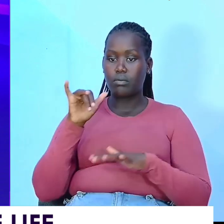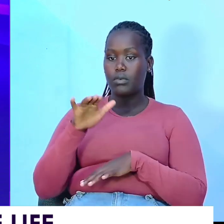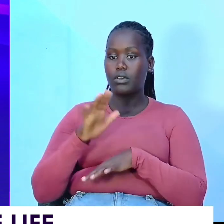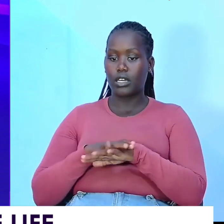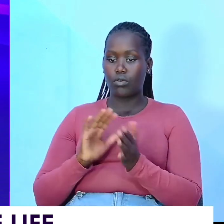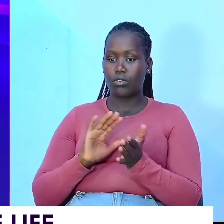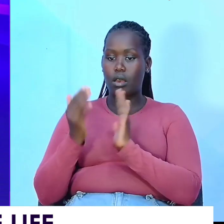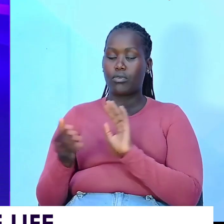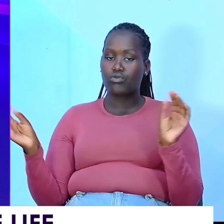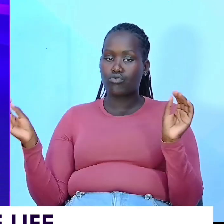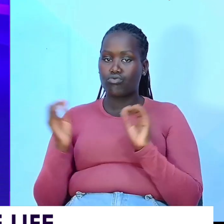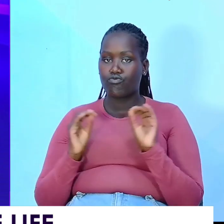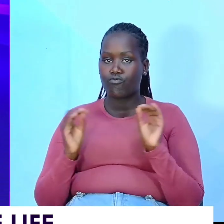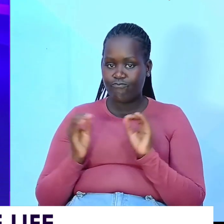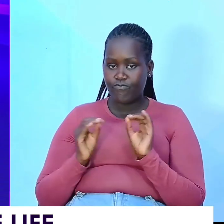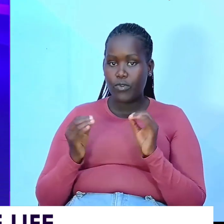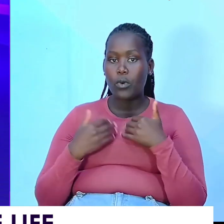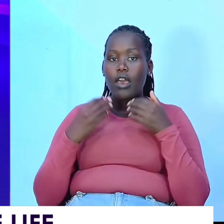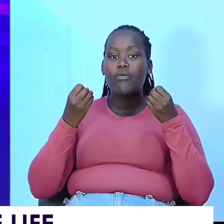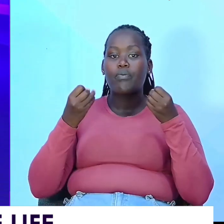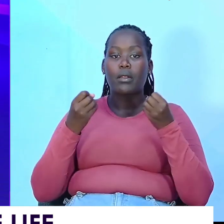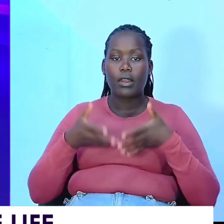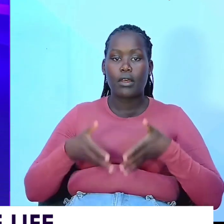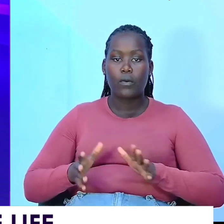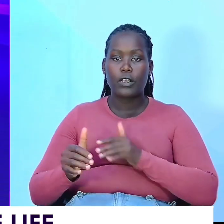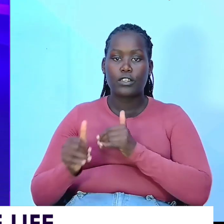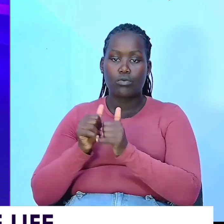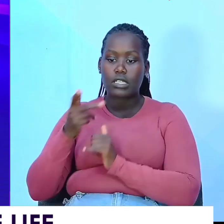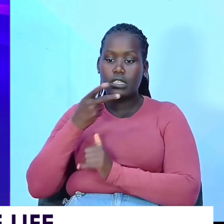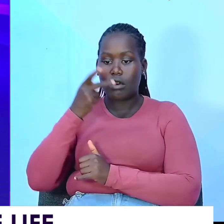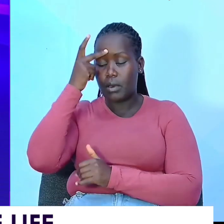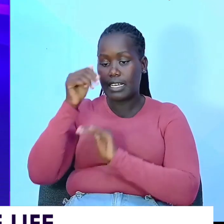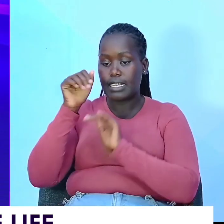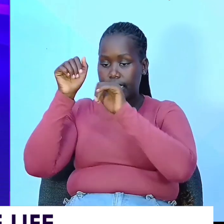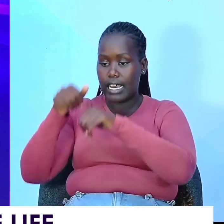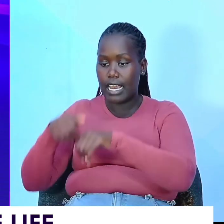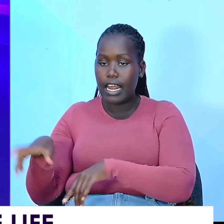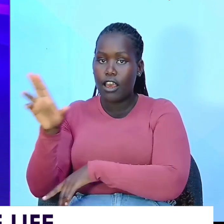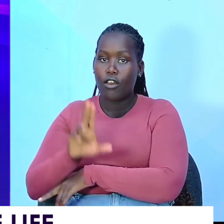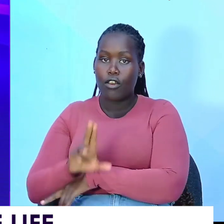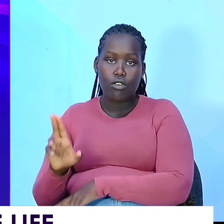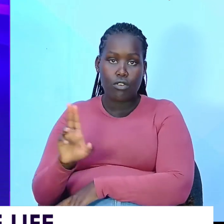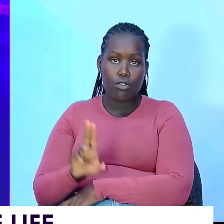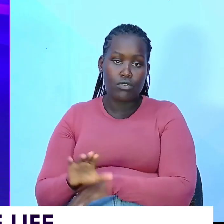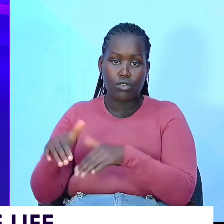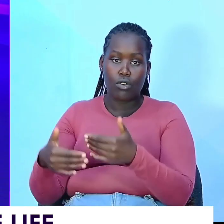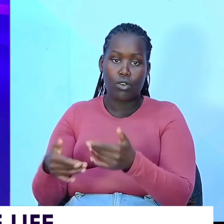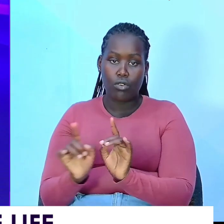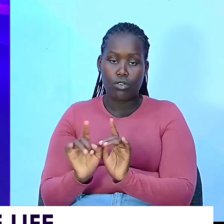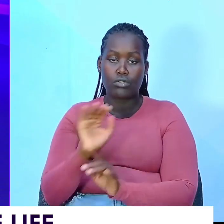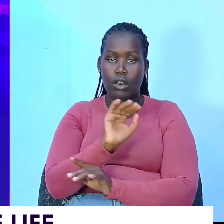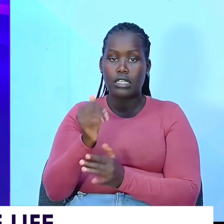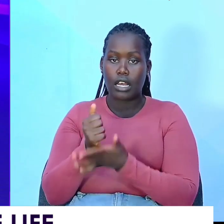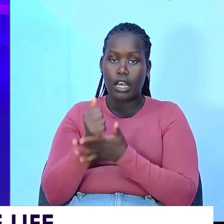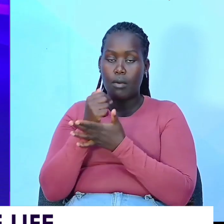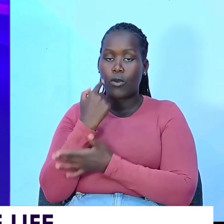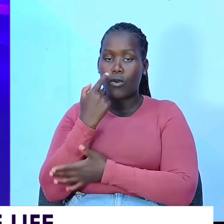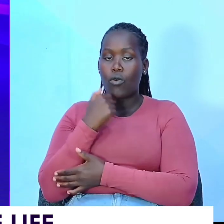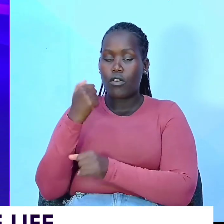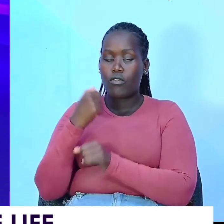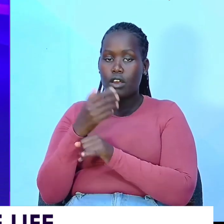I believe there are many ways that a parent can use or even ask for help from those that have done it before. Yeah, but